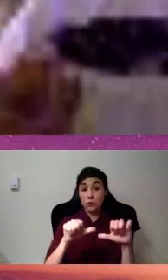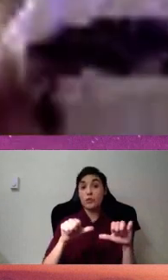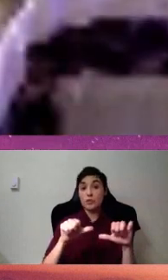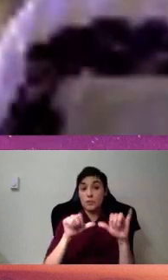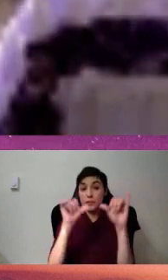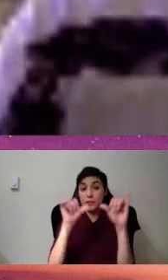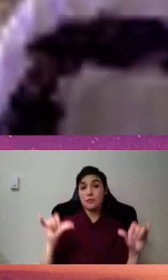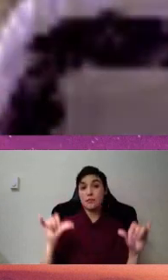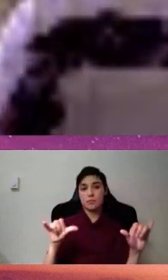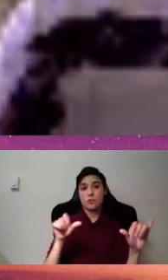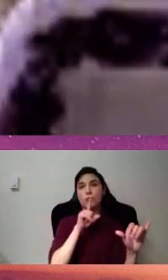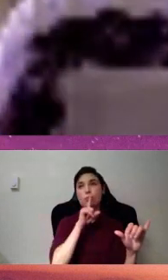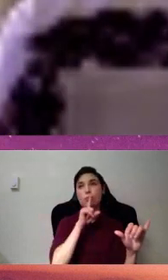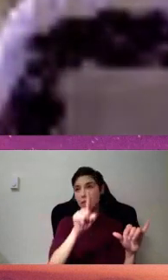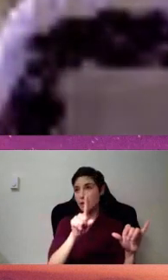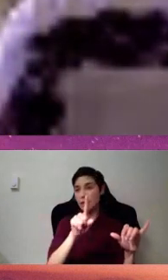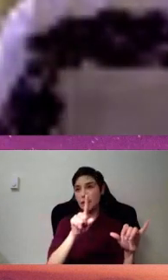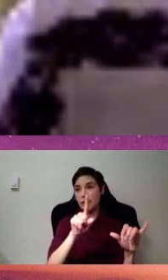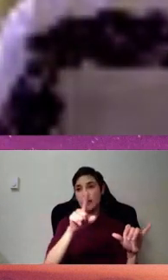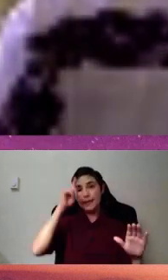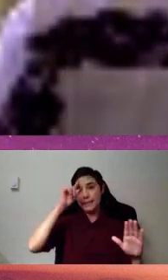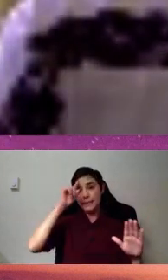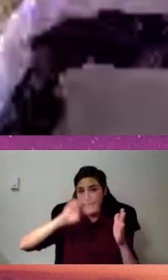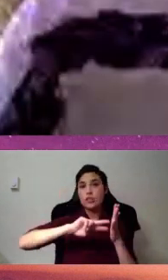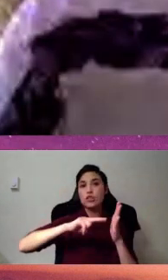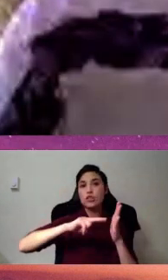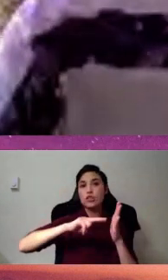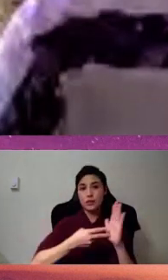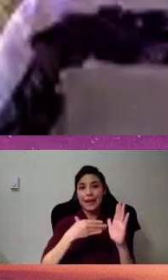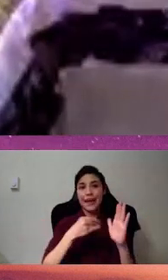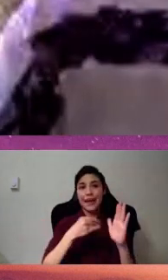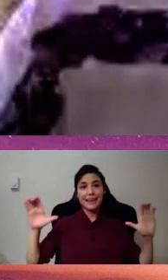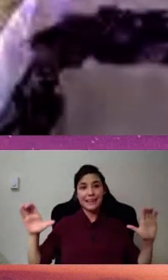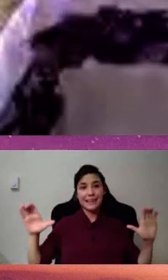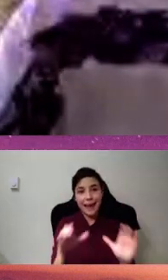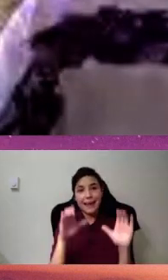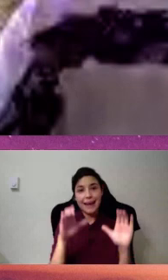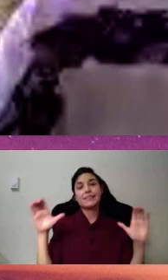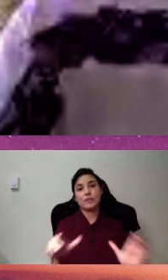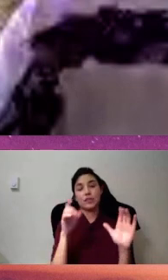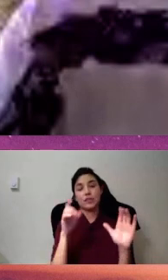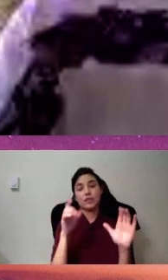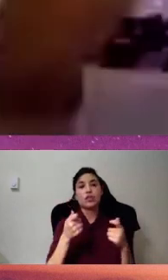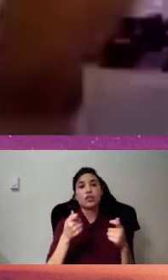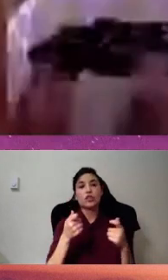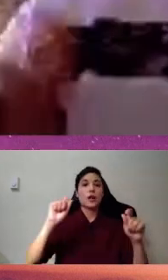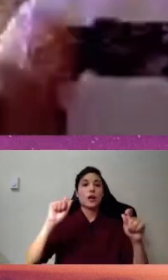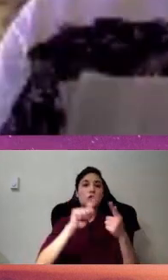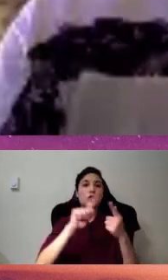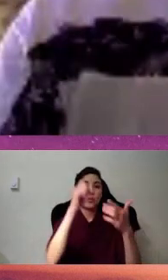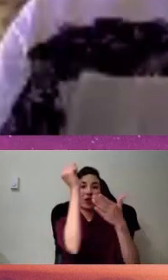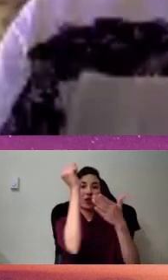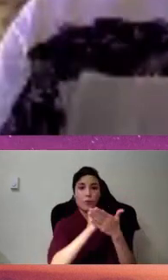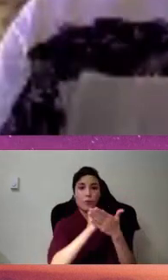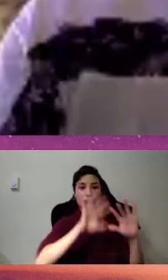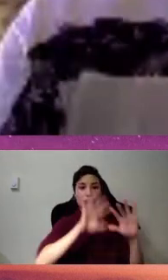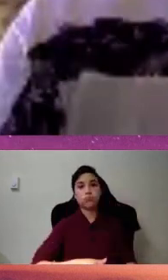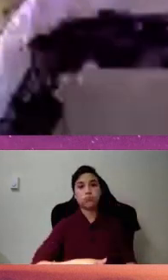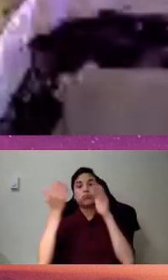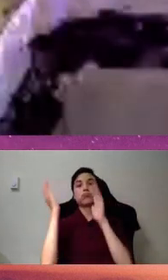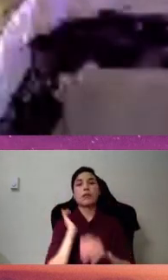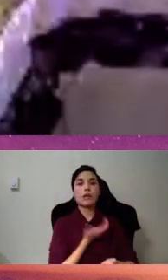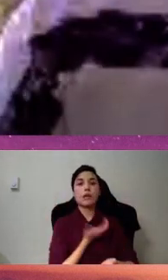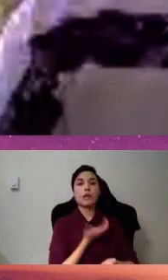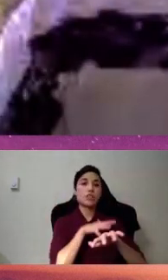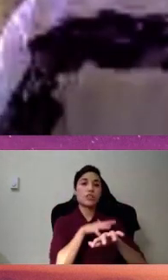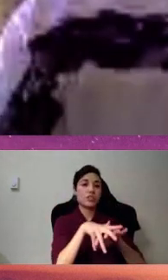actively attempted to eradicate our Indigenous languages. Holding on to them, learning your Indigenous languages, and being